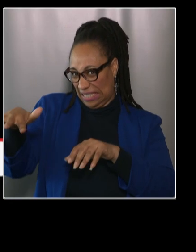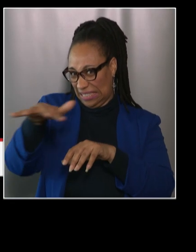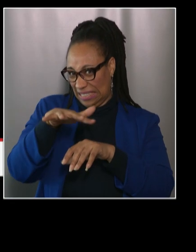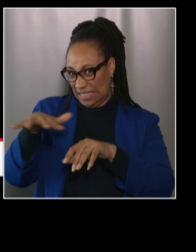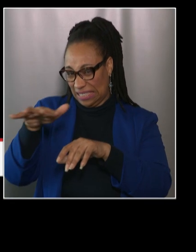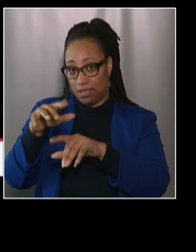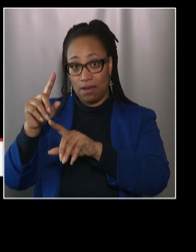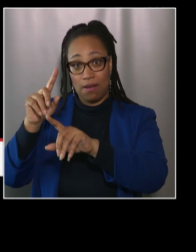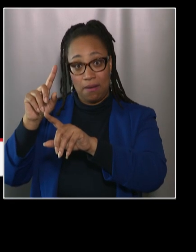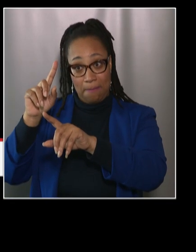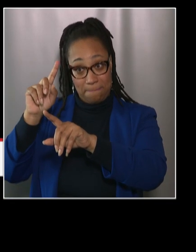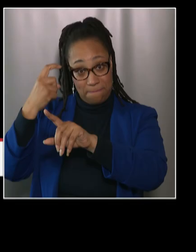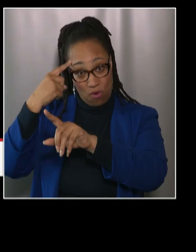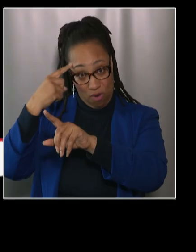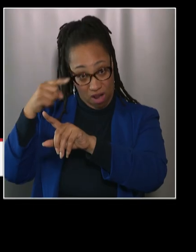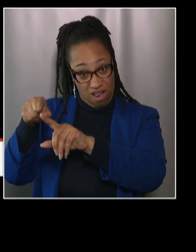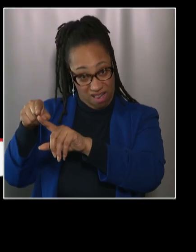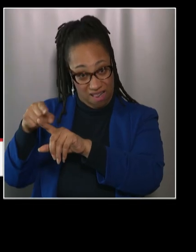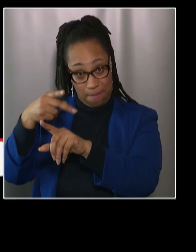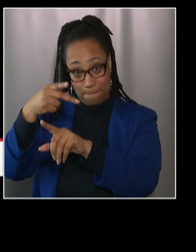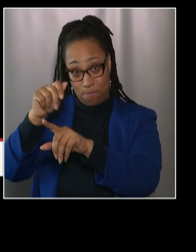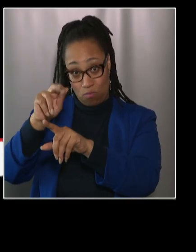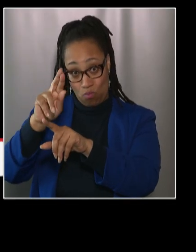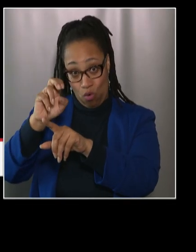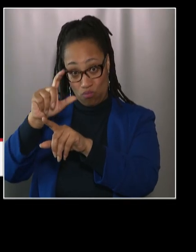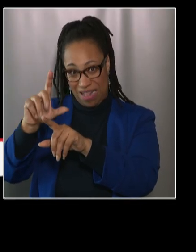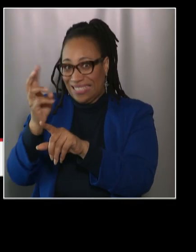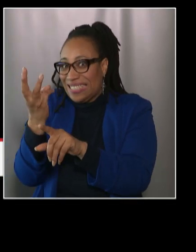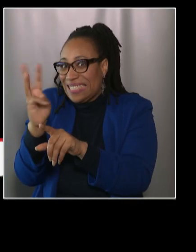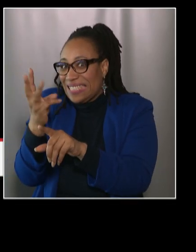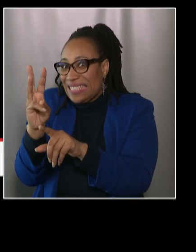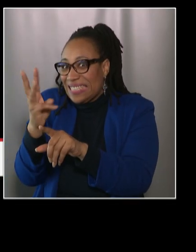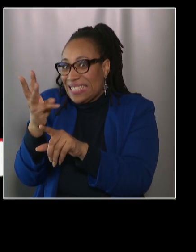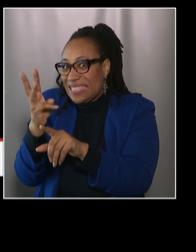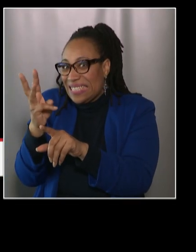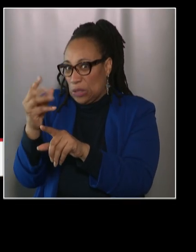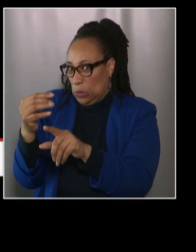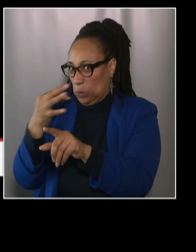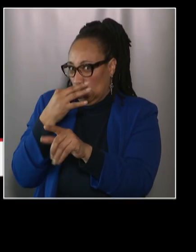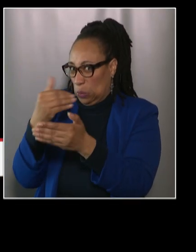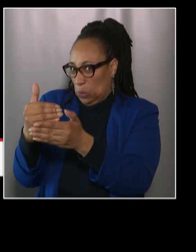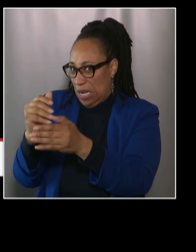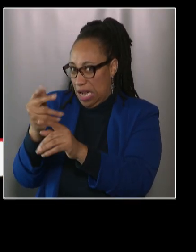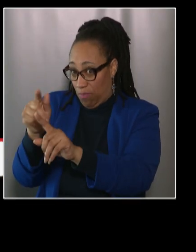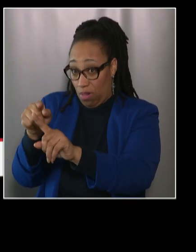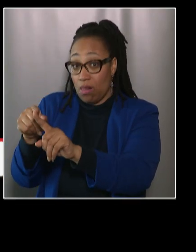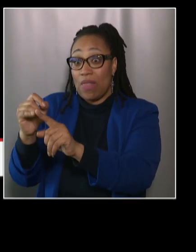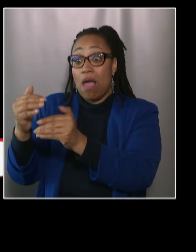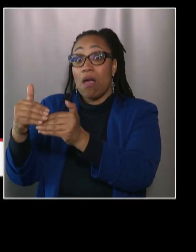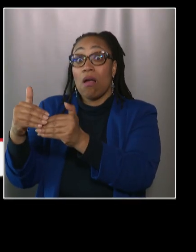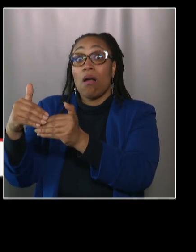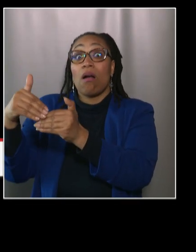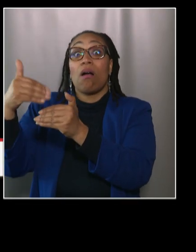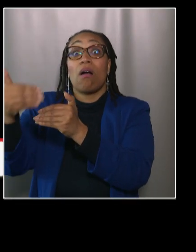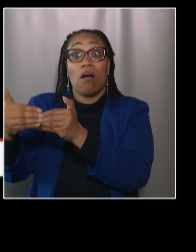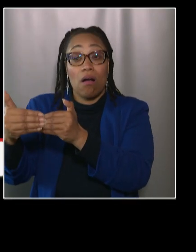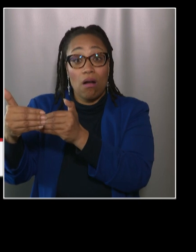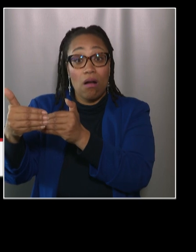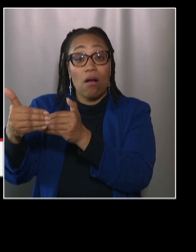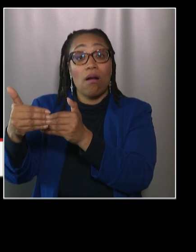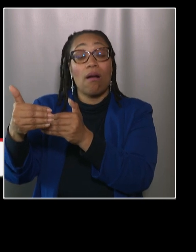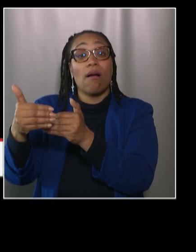summer 2026, we'll bring forward 3720 MLK Jr. Avenue Southeast,